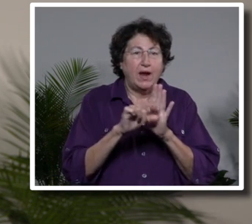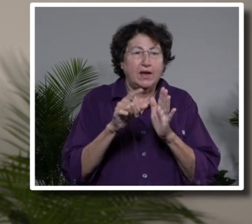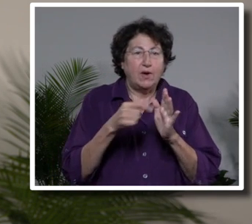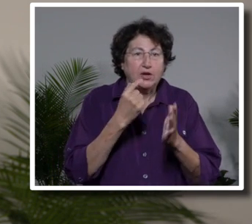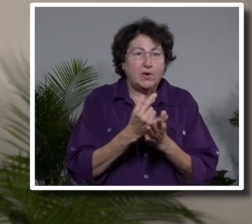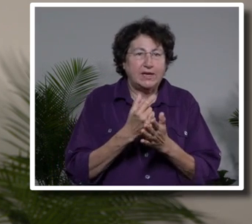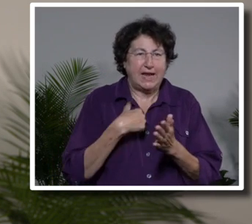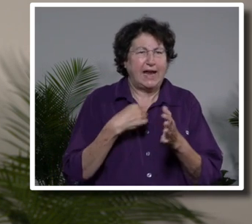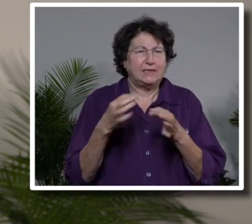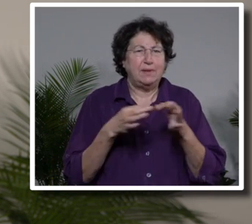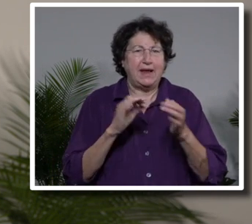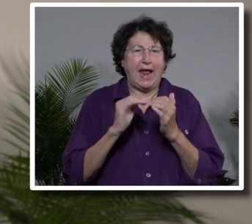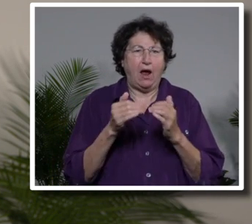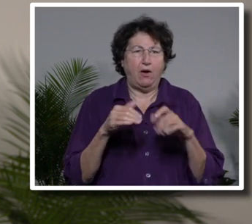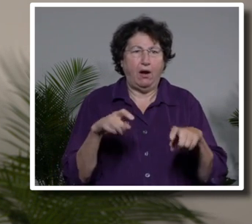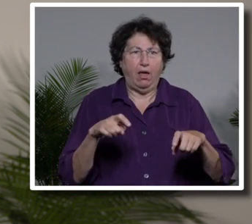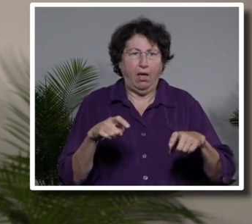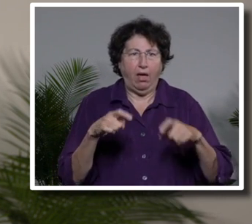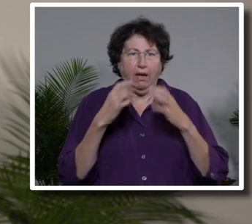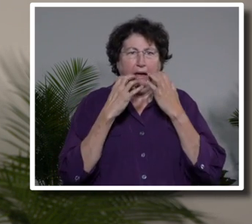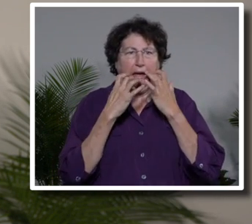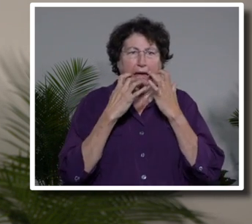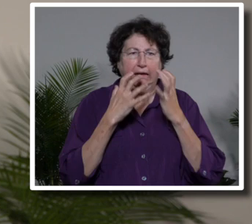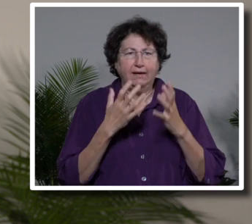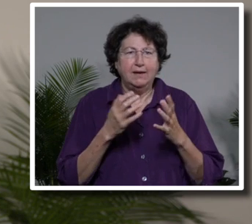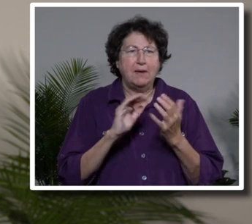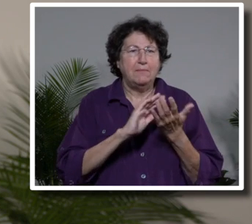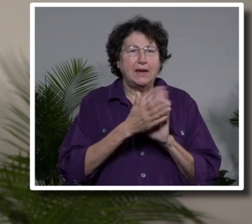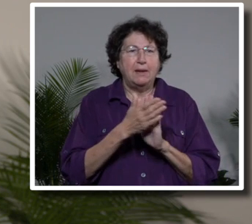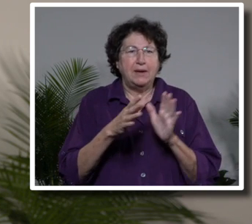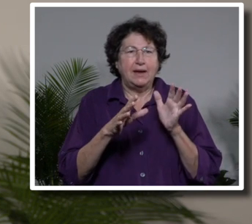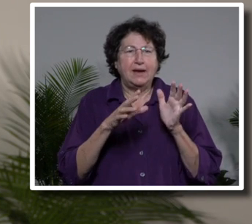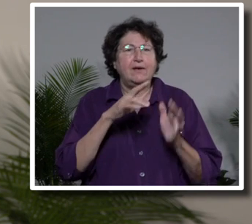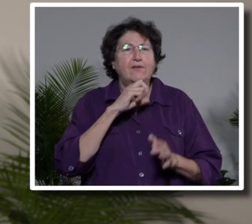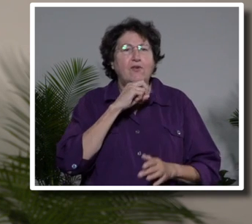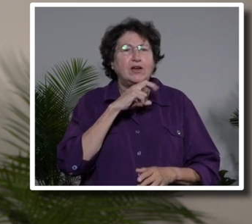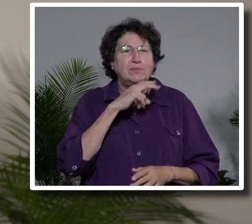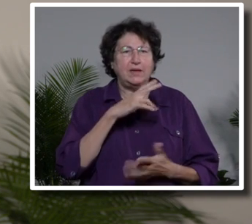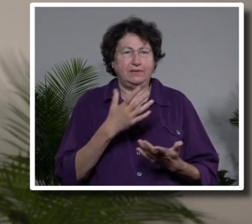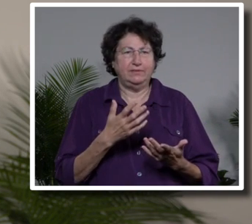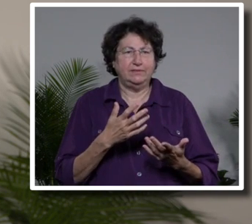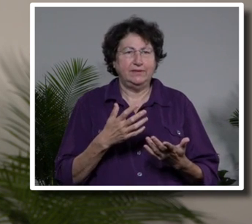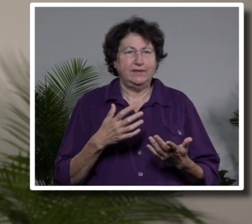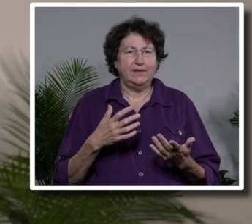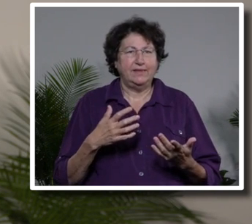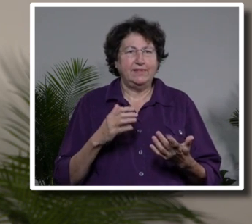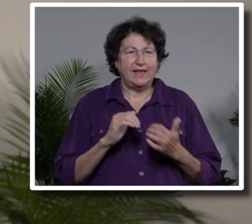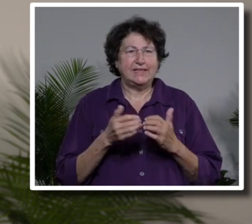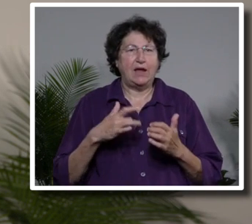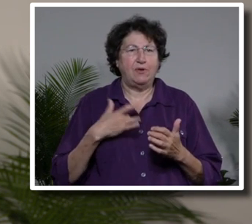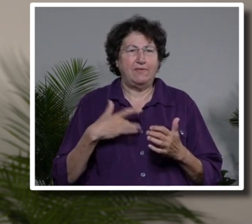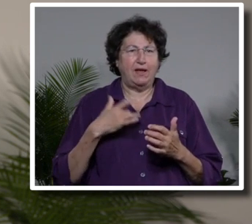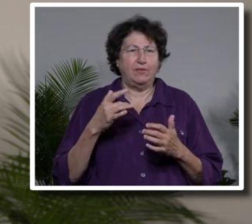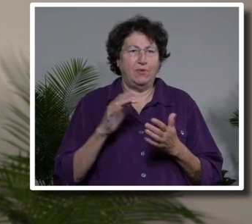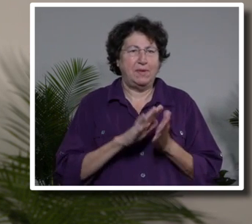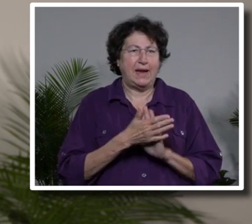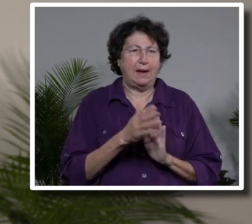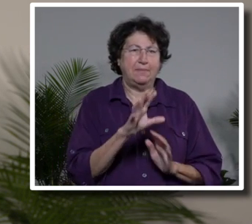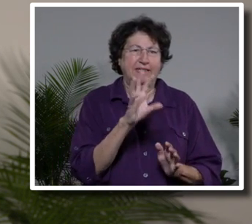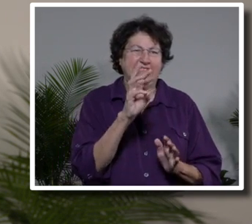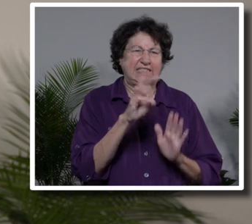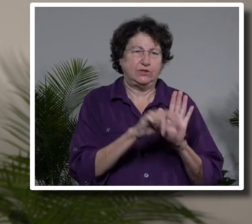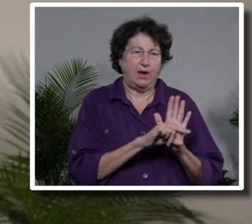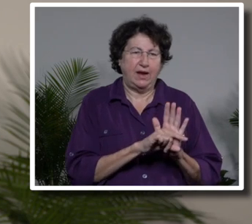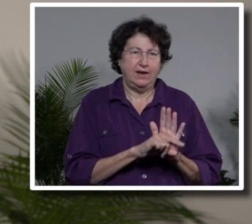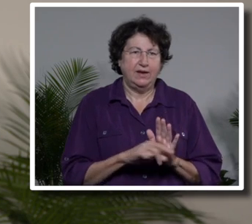I explained how our nervousness and anxiety about becoming freshmen was similar to how we felt when we were becoming sixth graders.